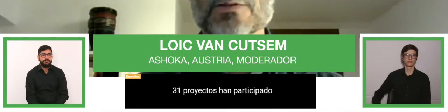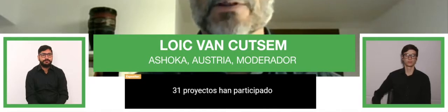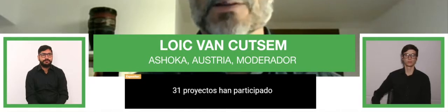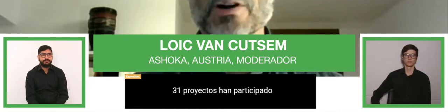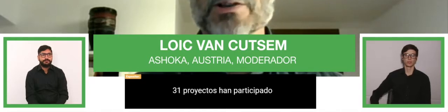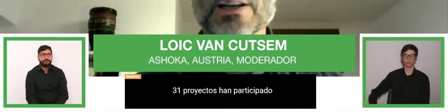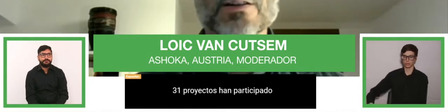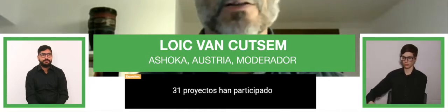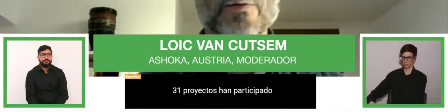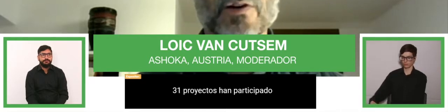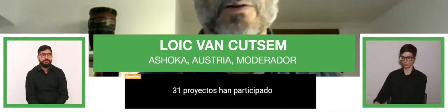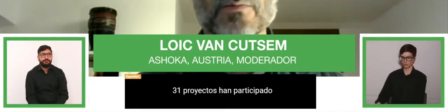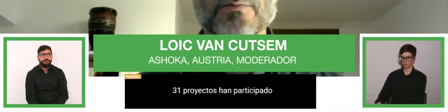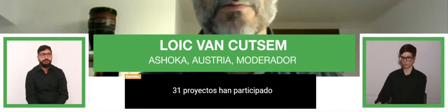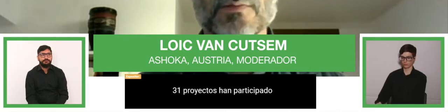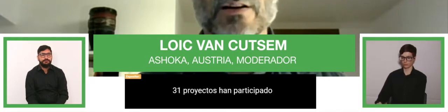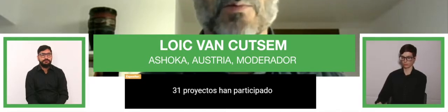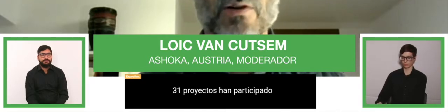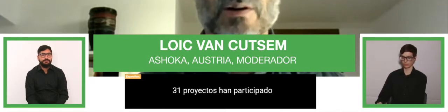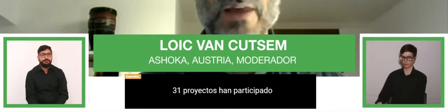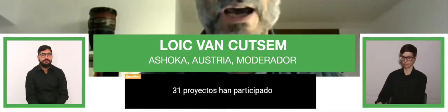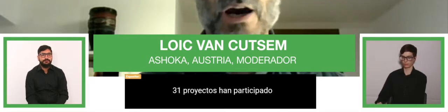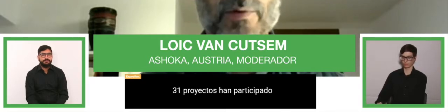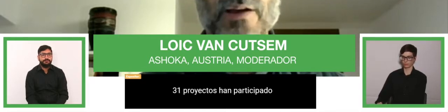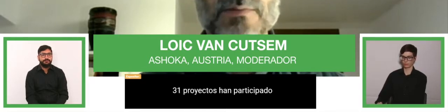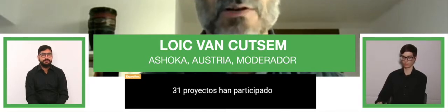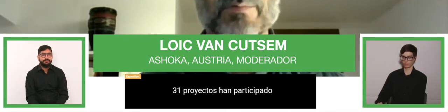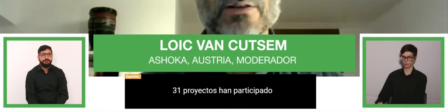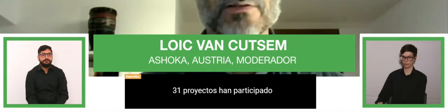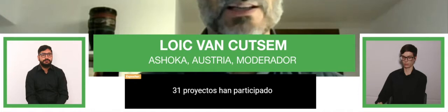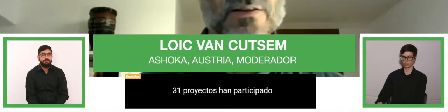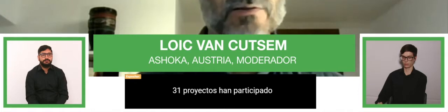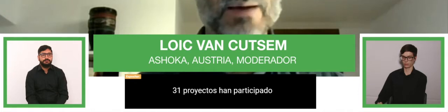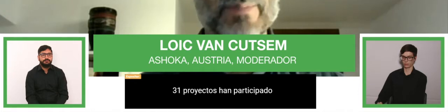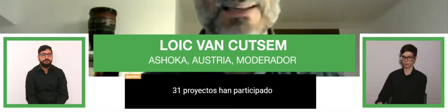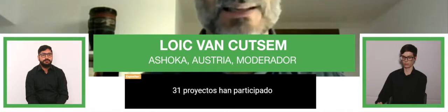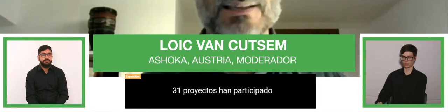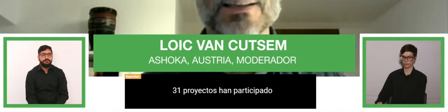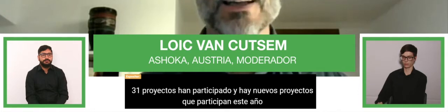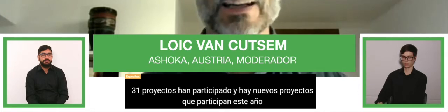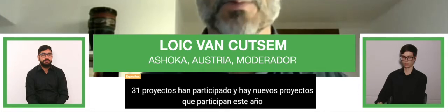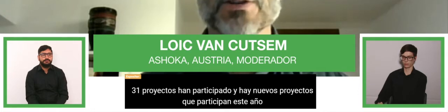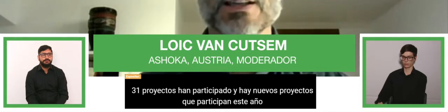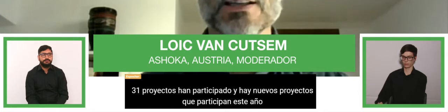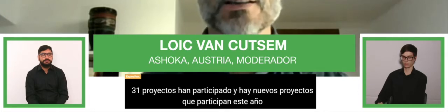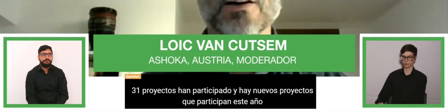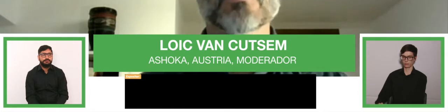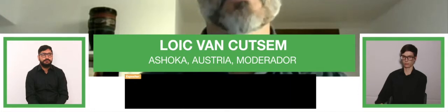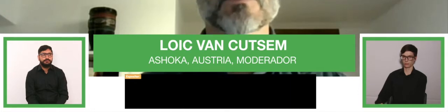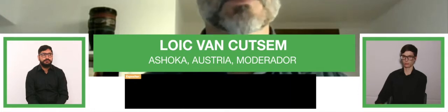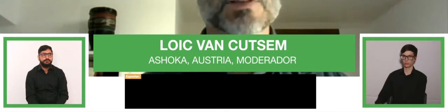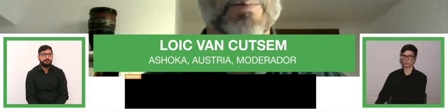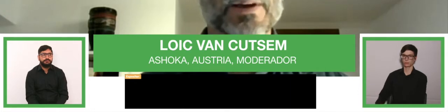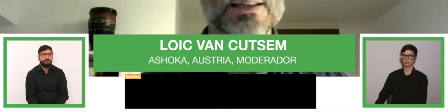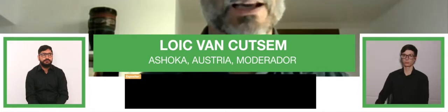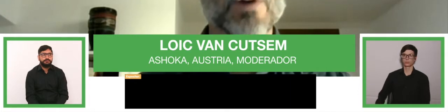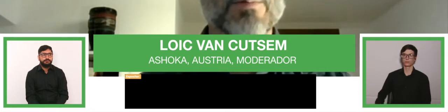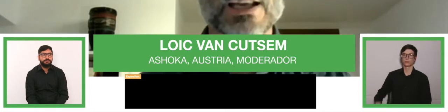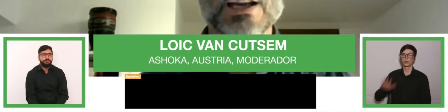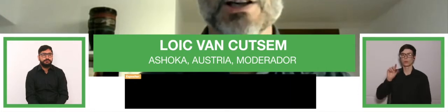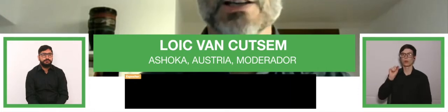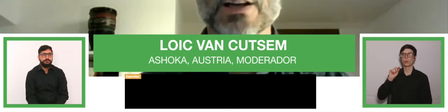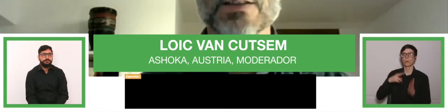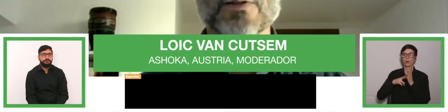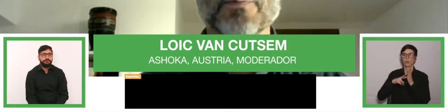only do these projects confirm that our program helps them to build internal capacity and expertise on topics